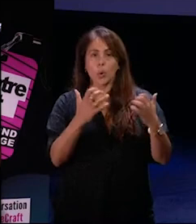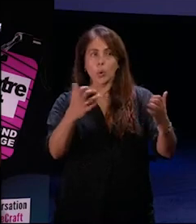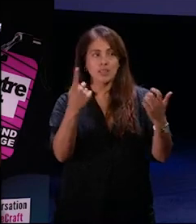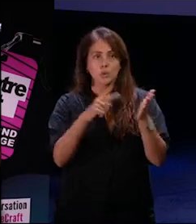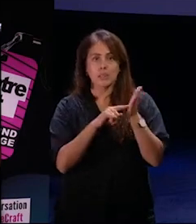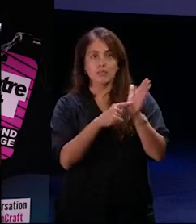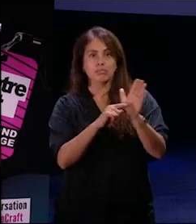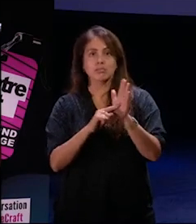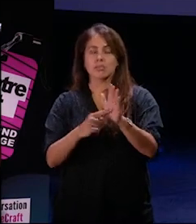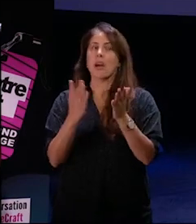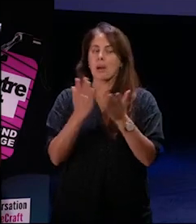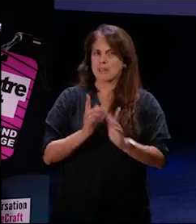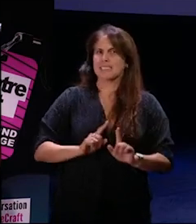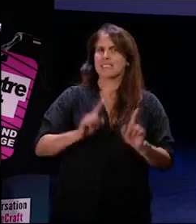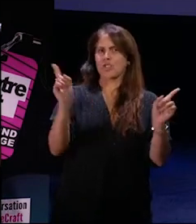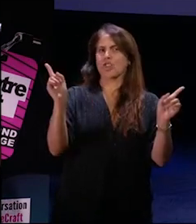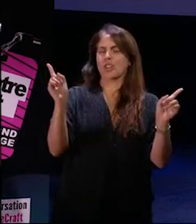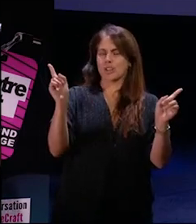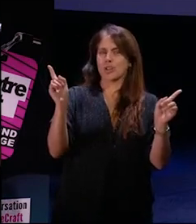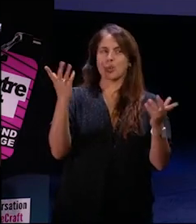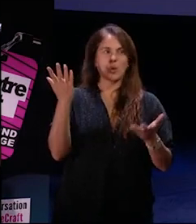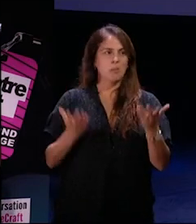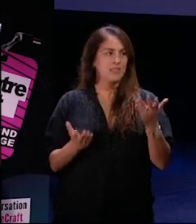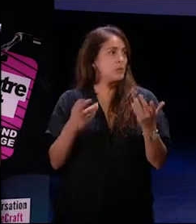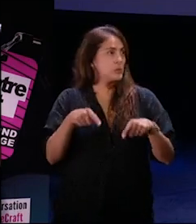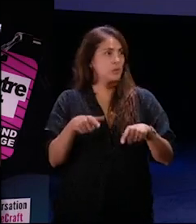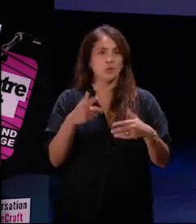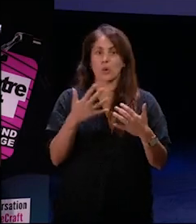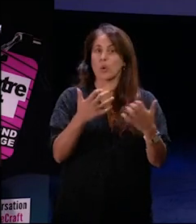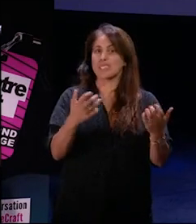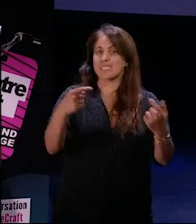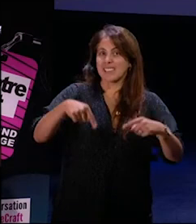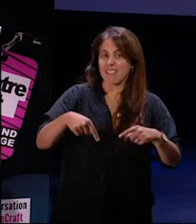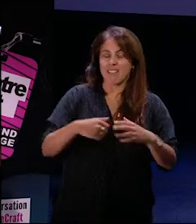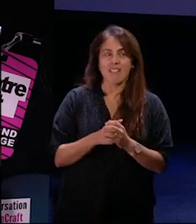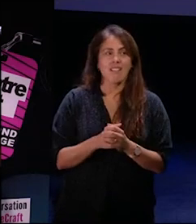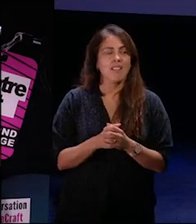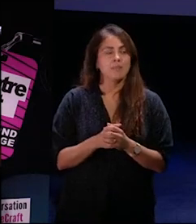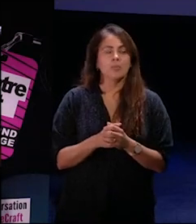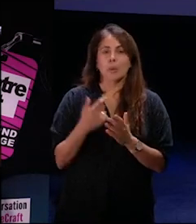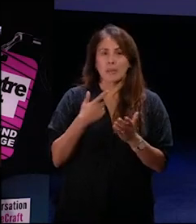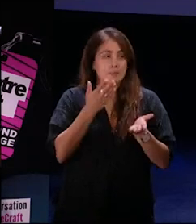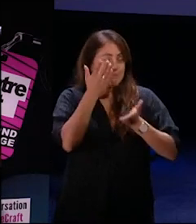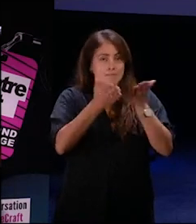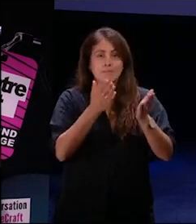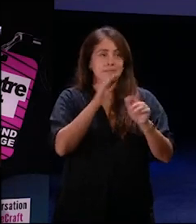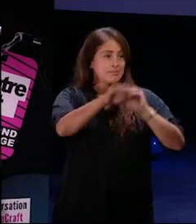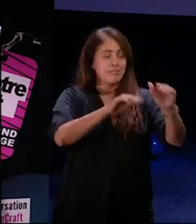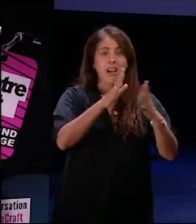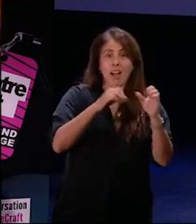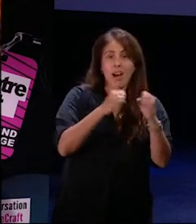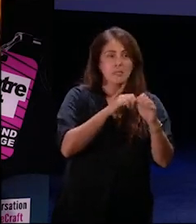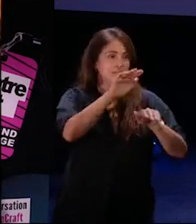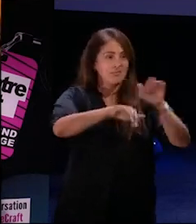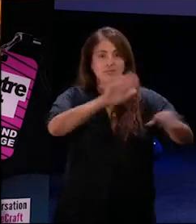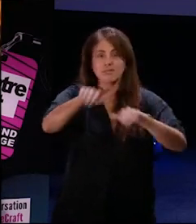to were very different from, say, an audience that you'd get here. And we actively went out and flyered in clubs and places like